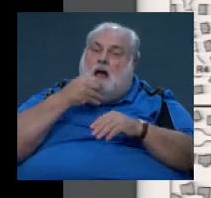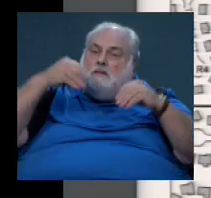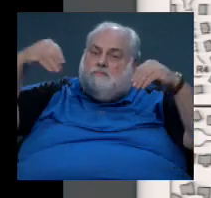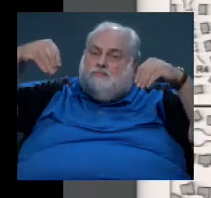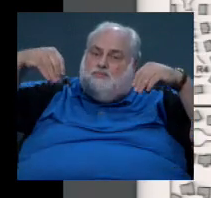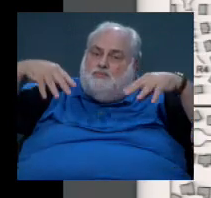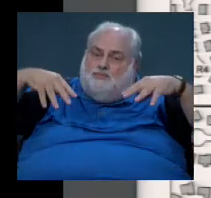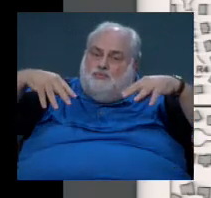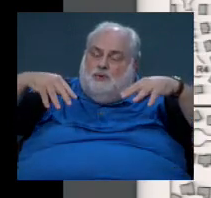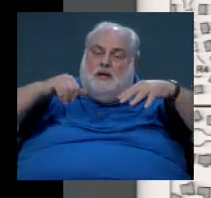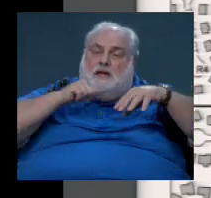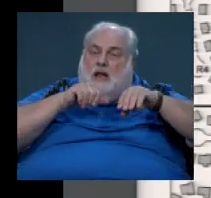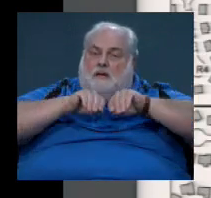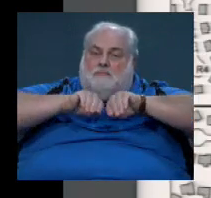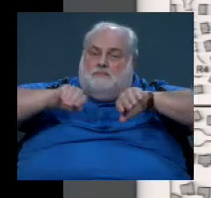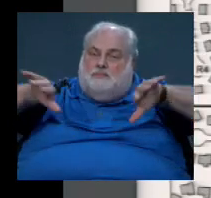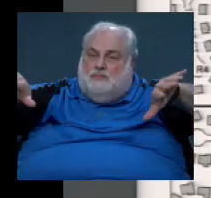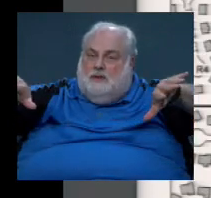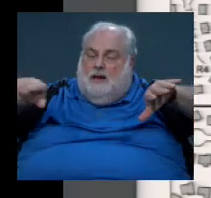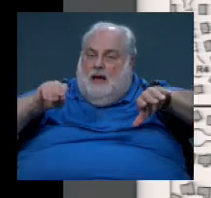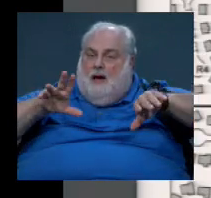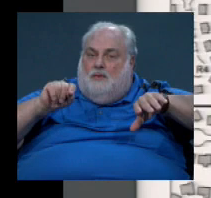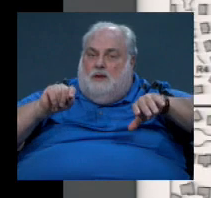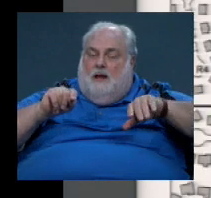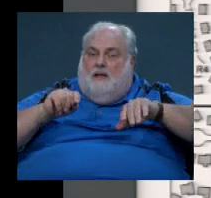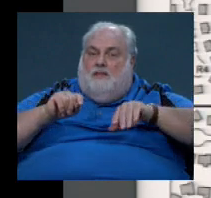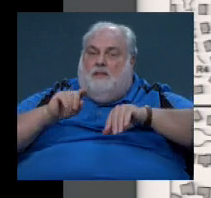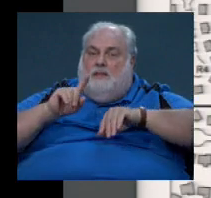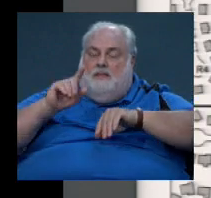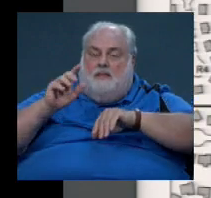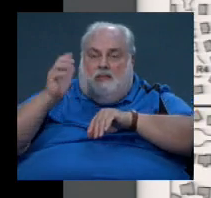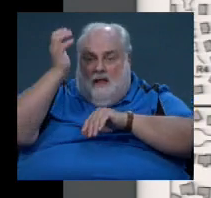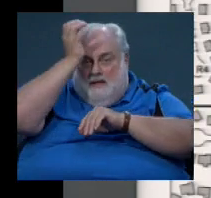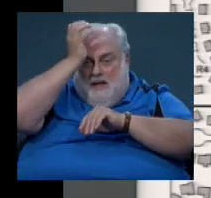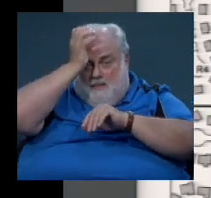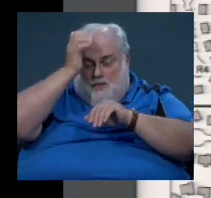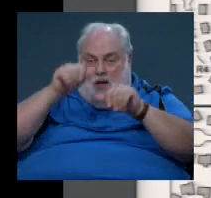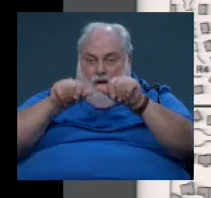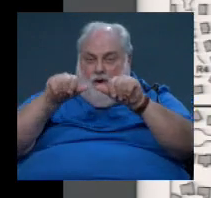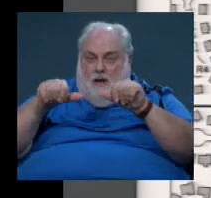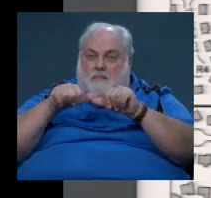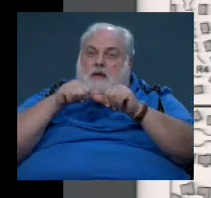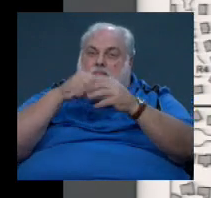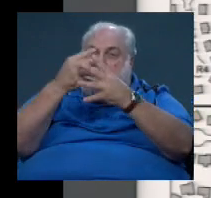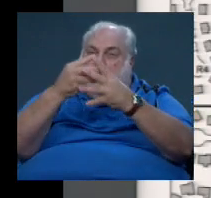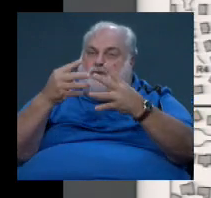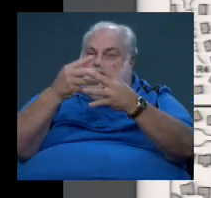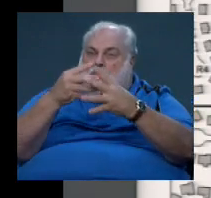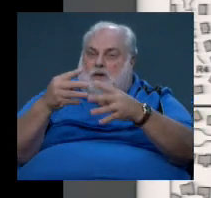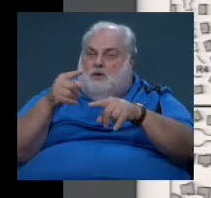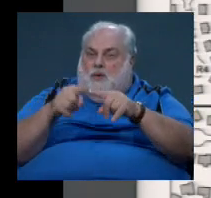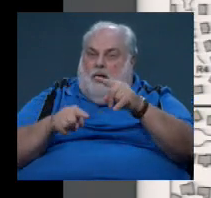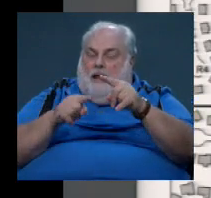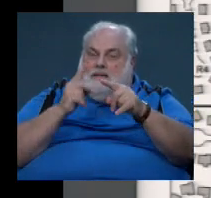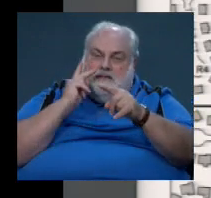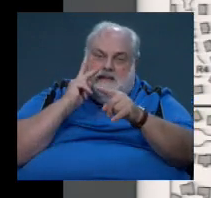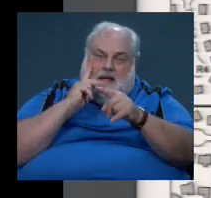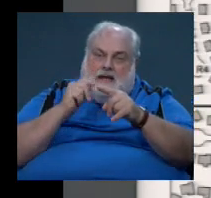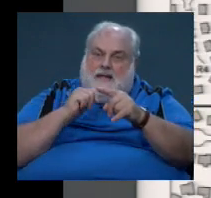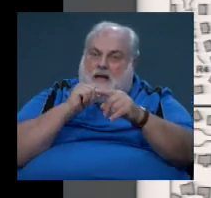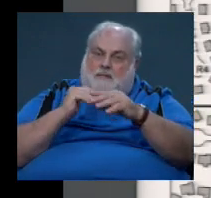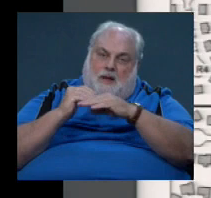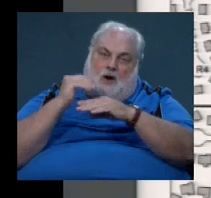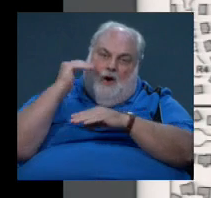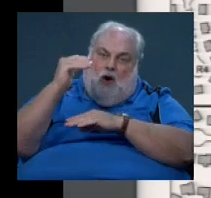level and directed away from adjacent property. The dumpster area must be screened as per ordinance requirements with a screen, and the screen shall not exceed the